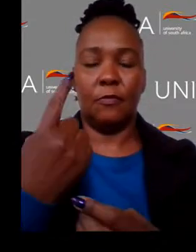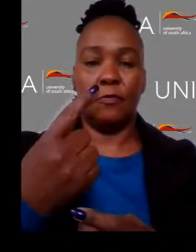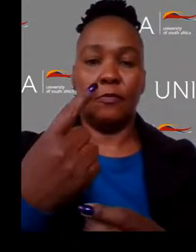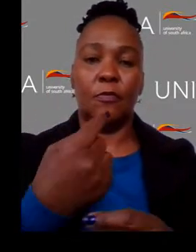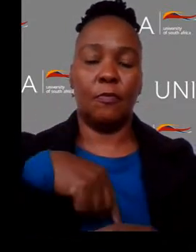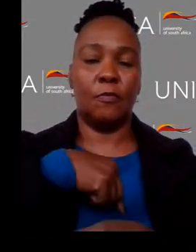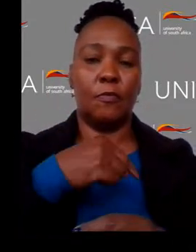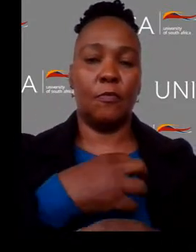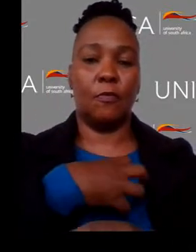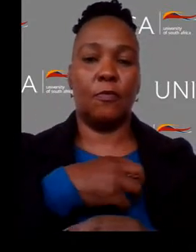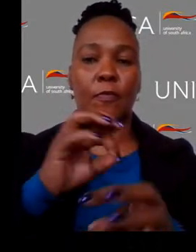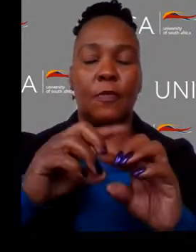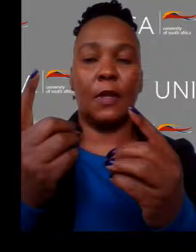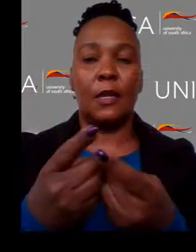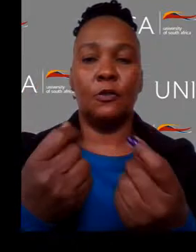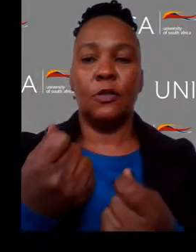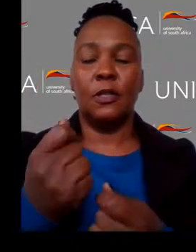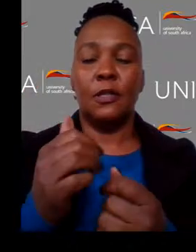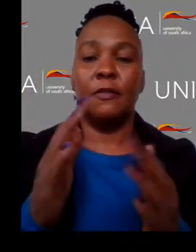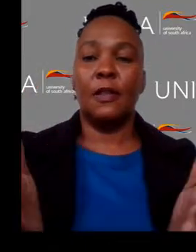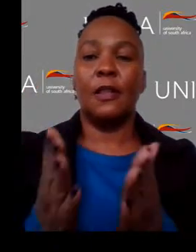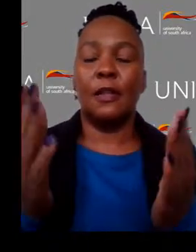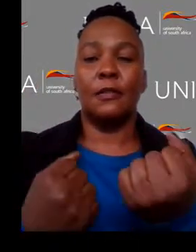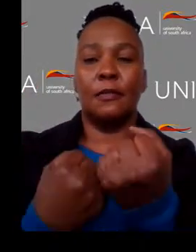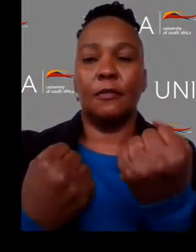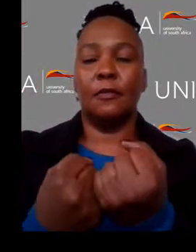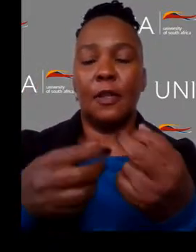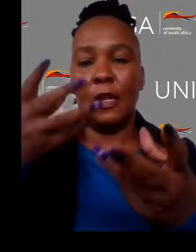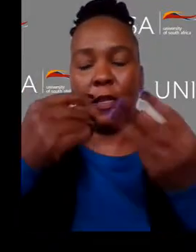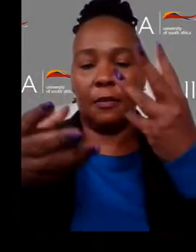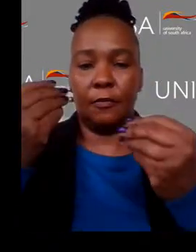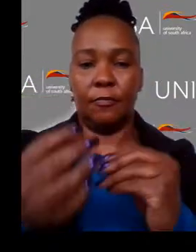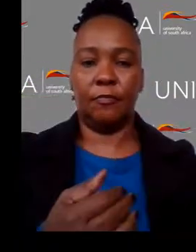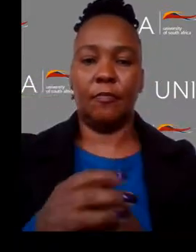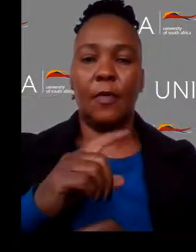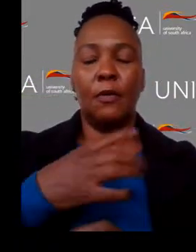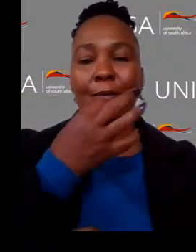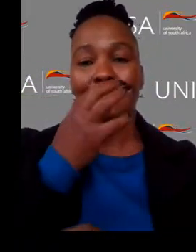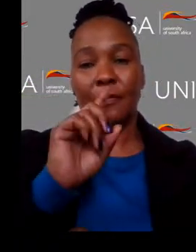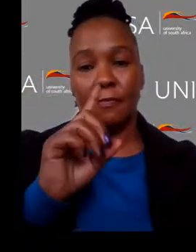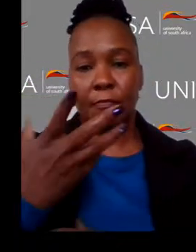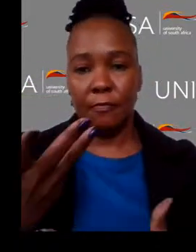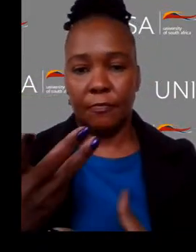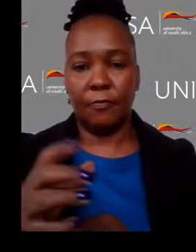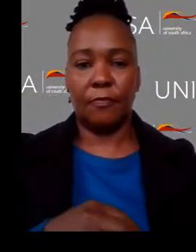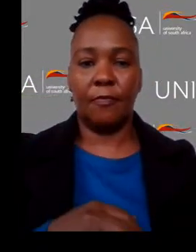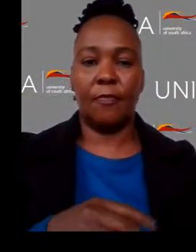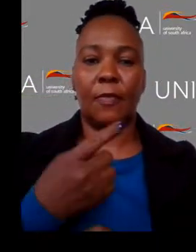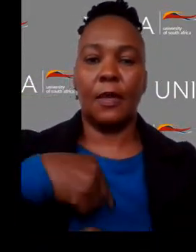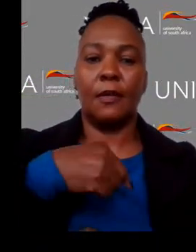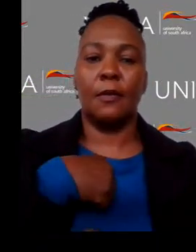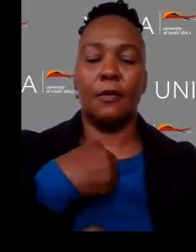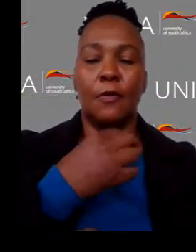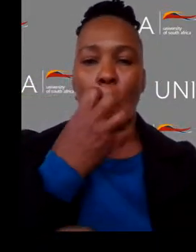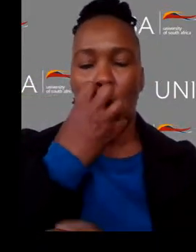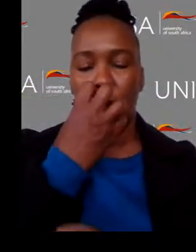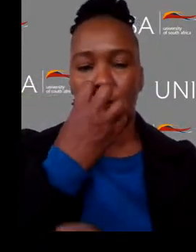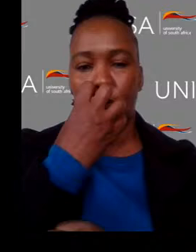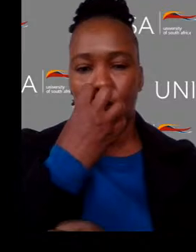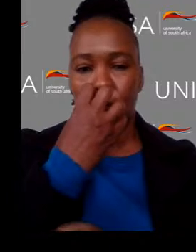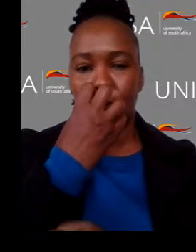Department of Tuition Support and Facilitation of Learning, I want to say our warm